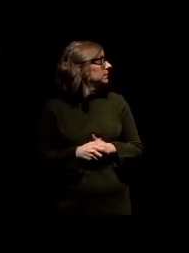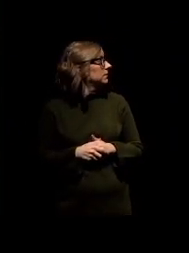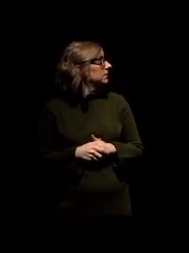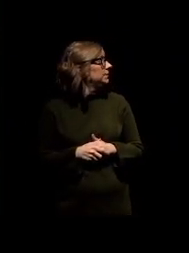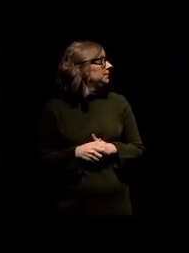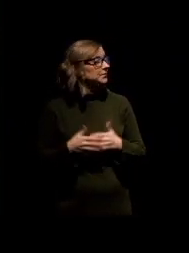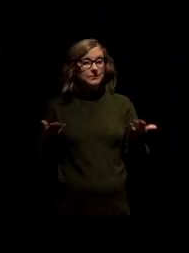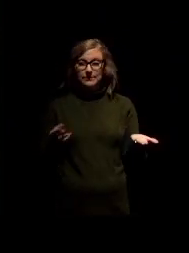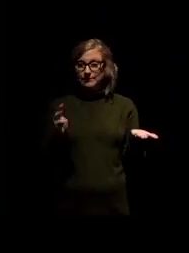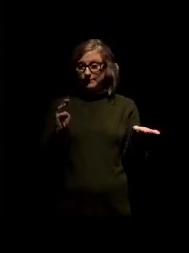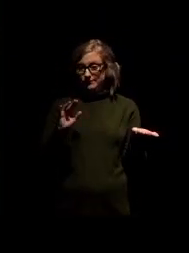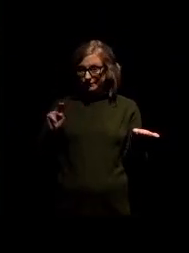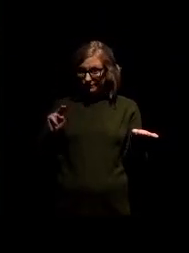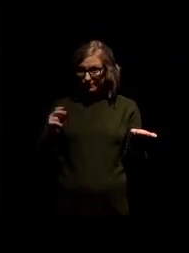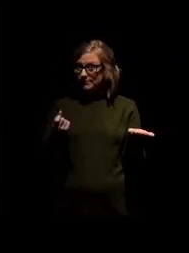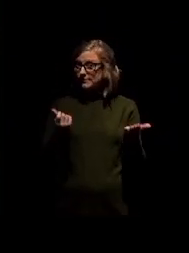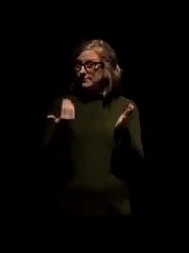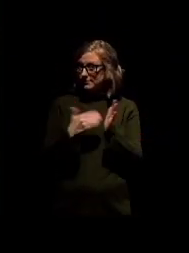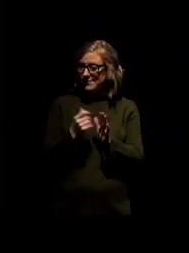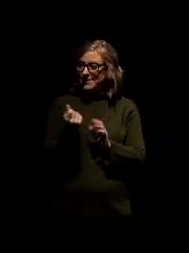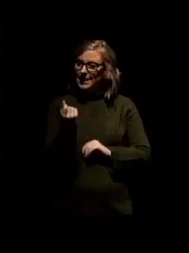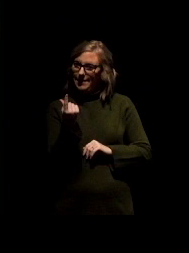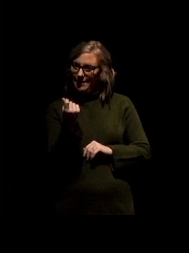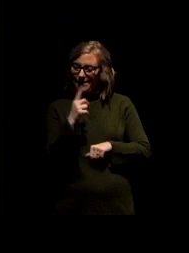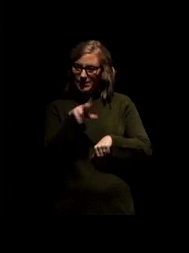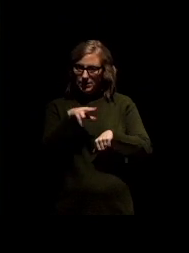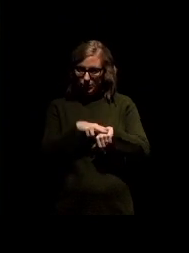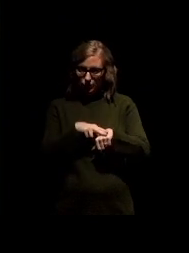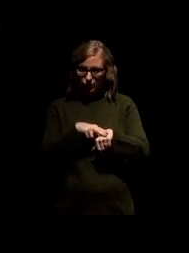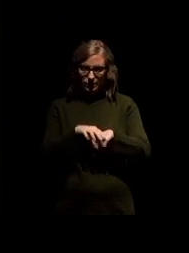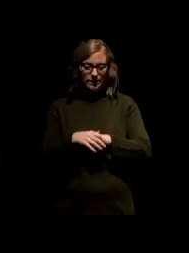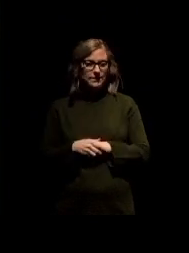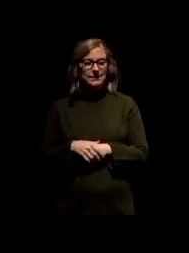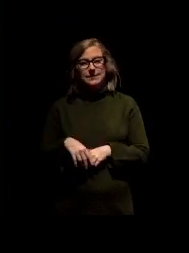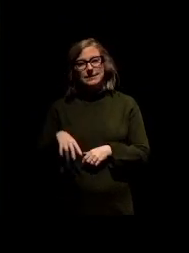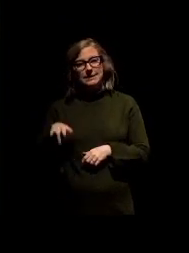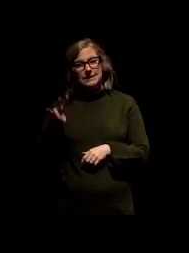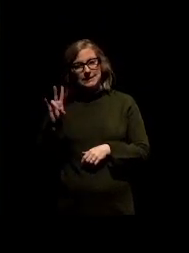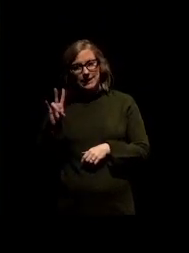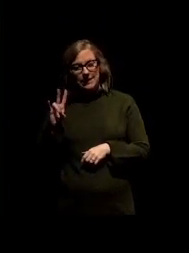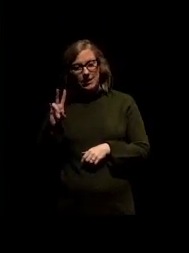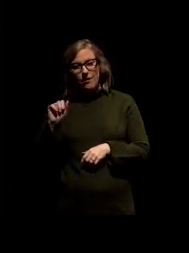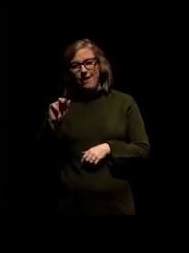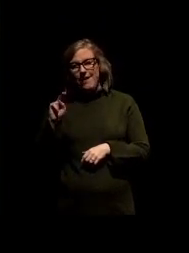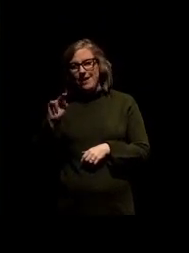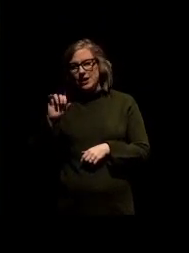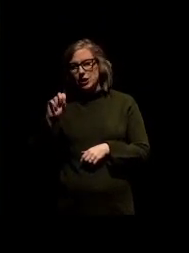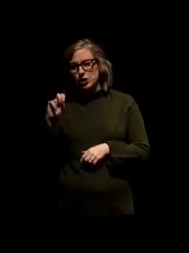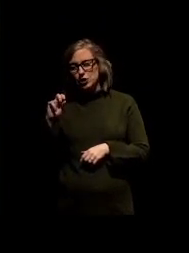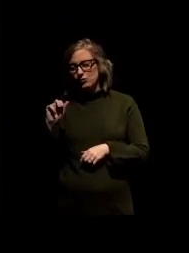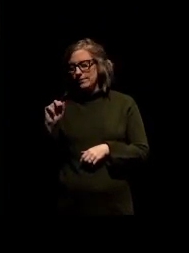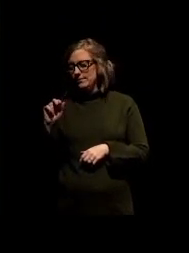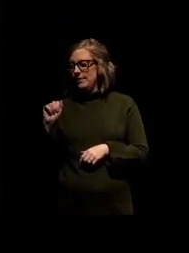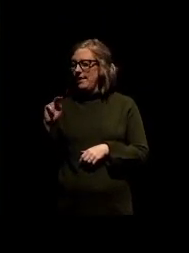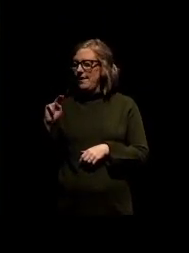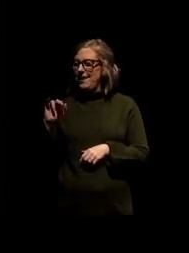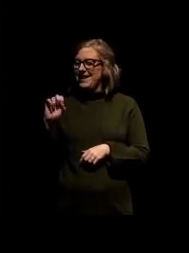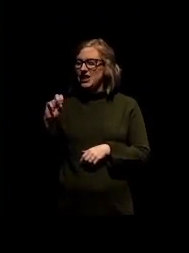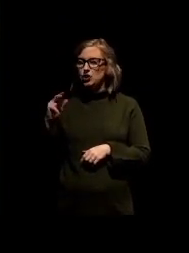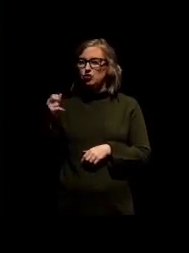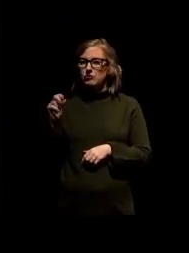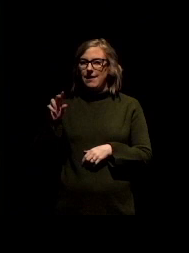So in Minnesota, there are 11 nations. Seven of them are Ojibwe or Anishinaabe, and those sort of kind of